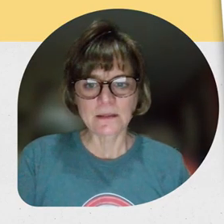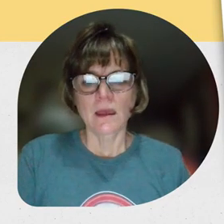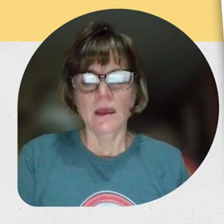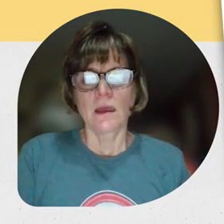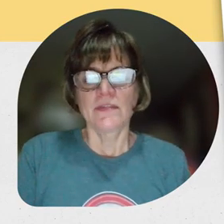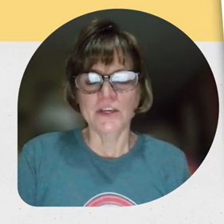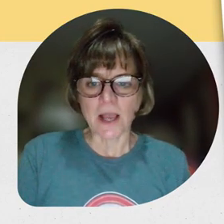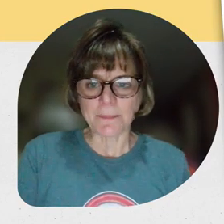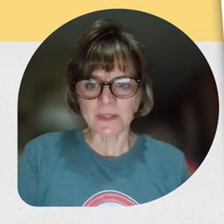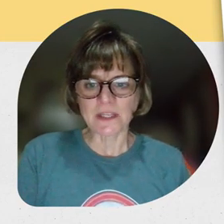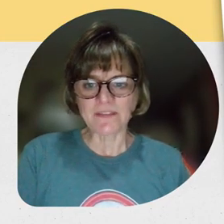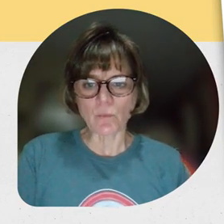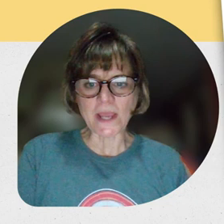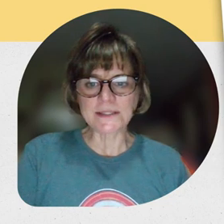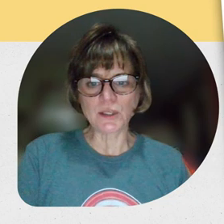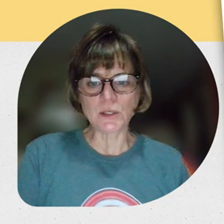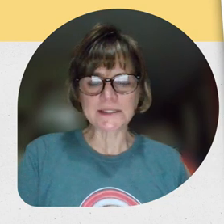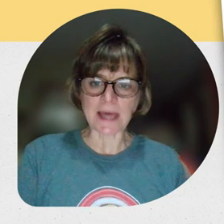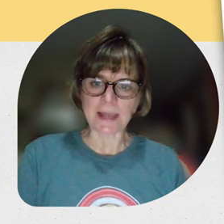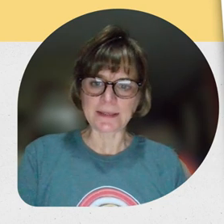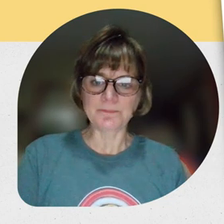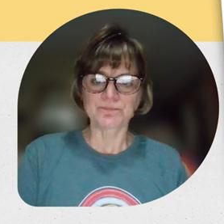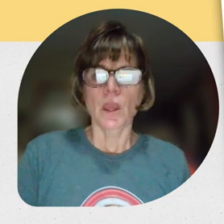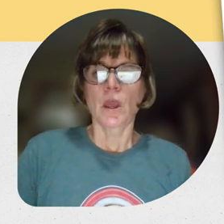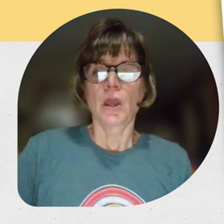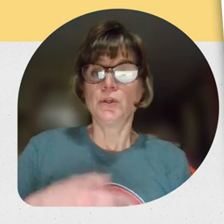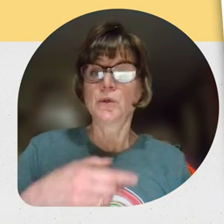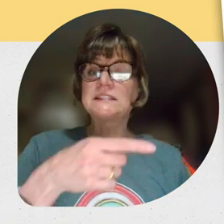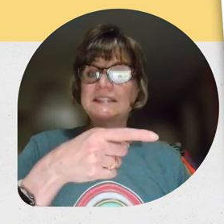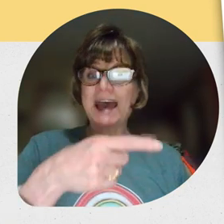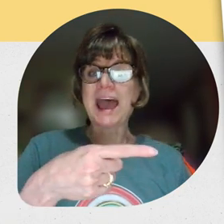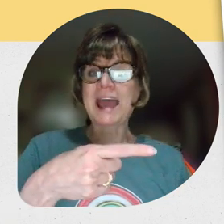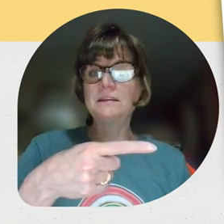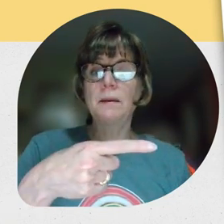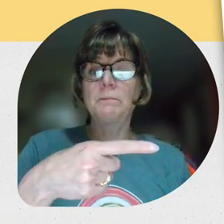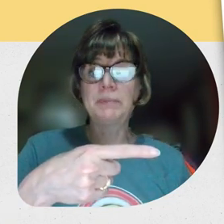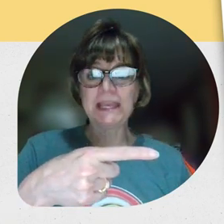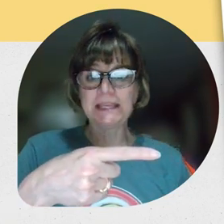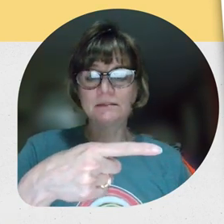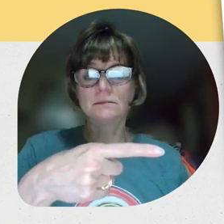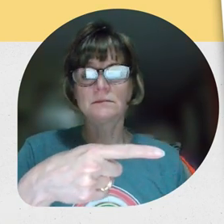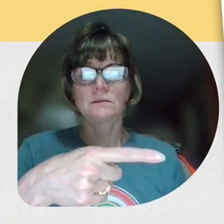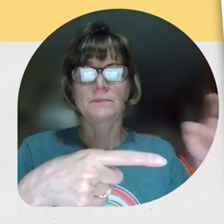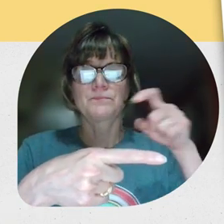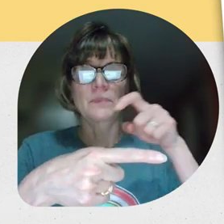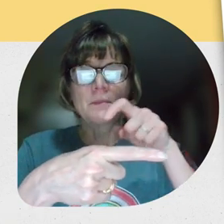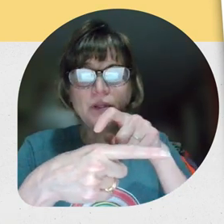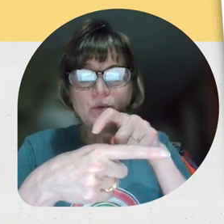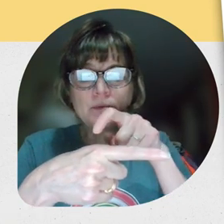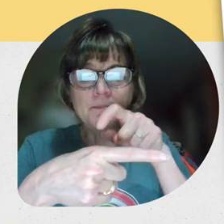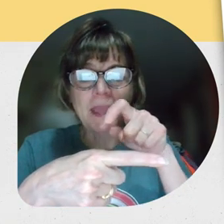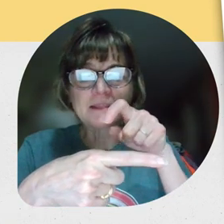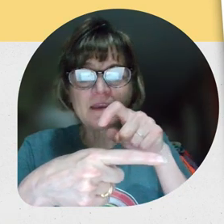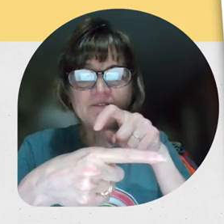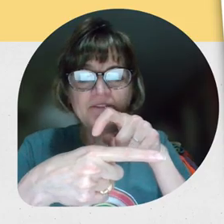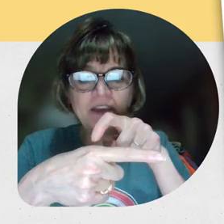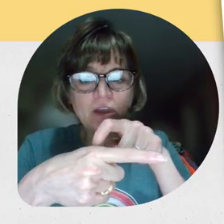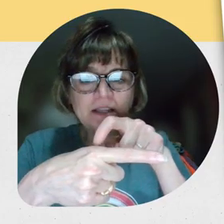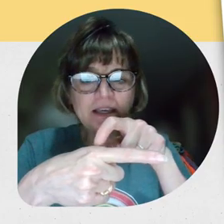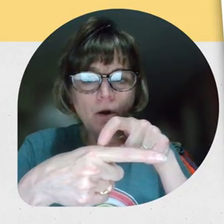Peas. There's a couple of different ways that you can sign it. You can sign bean, but you'd make